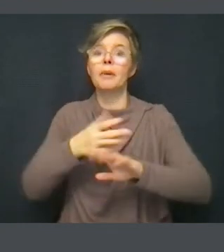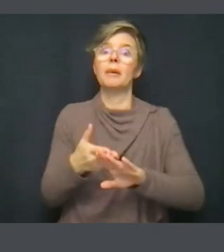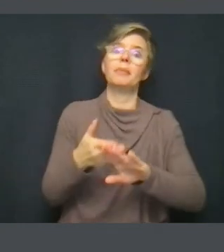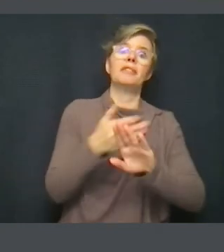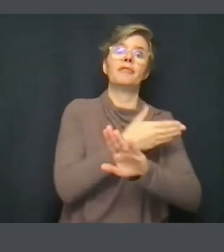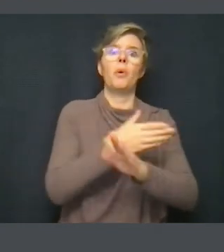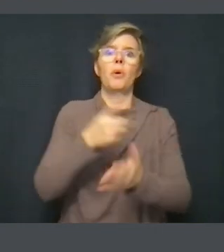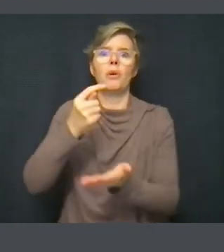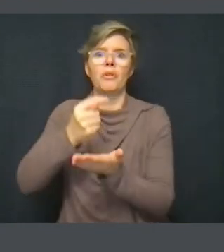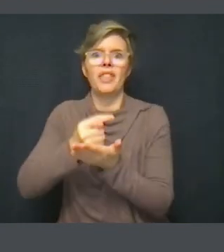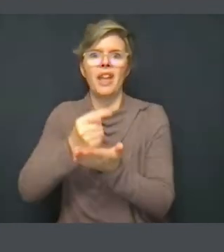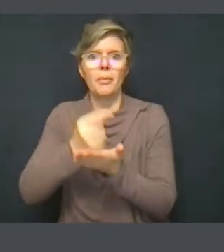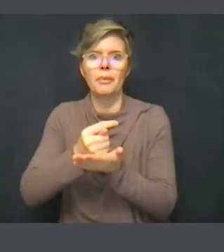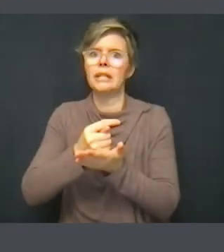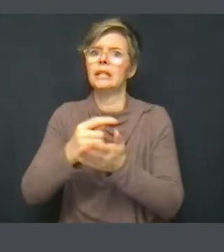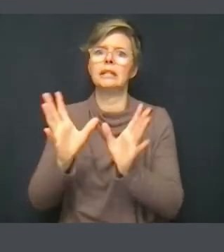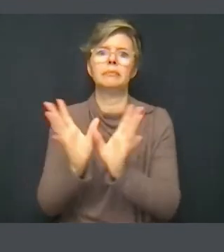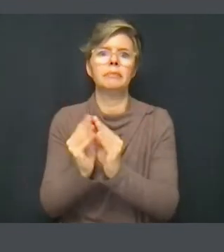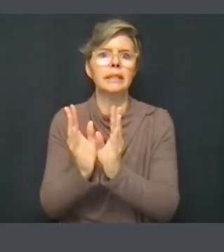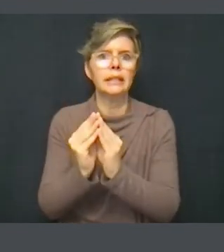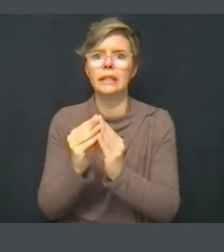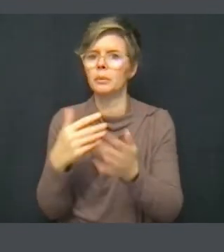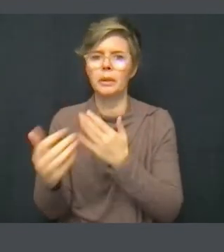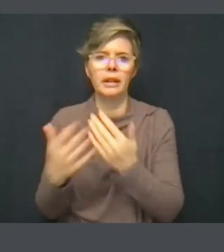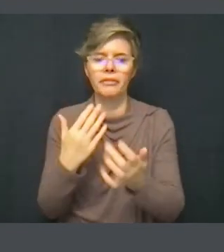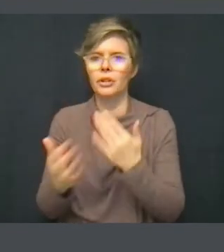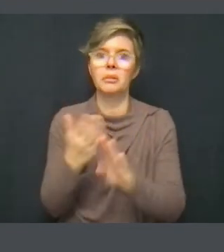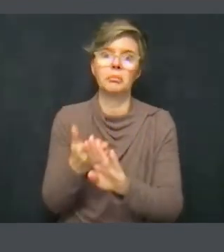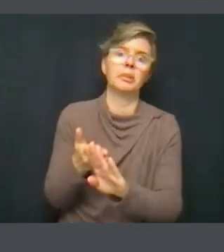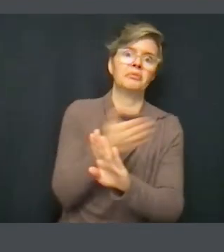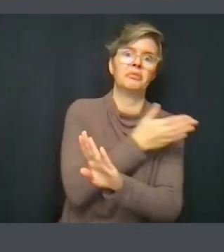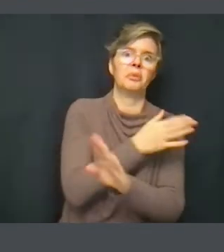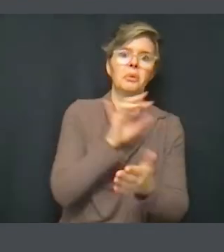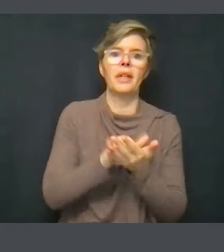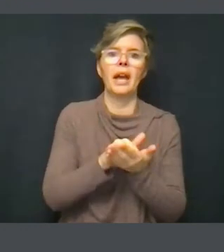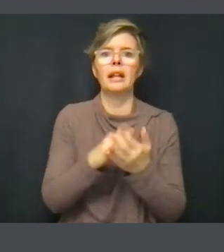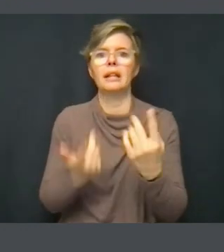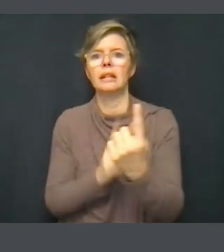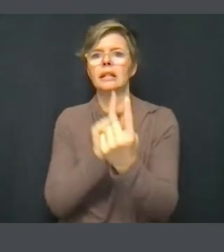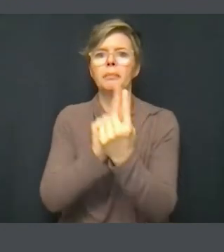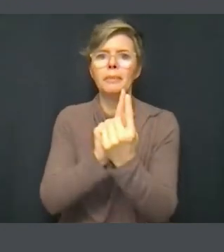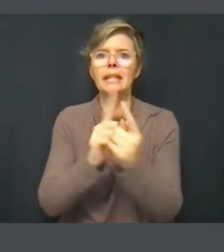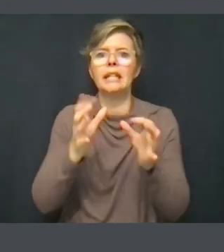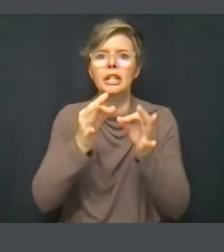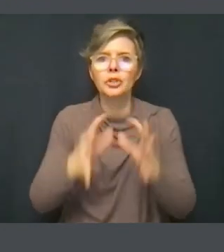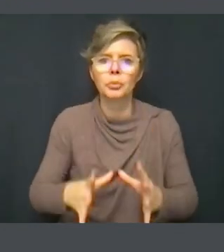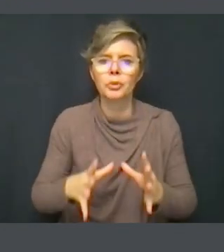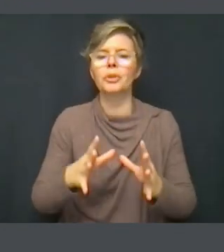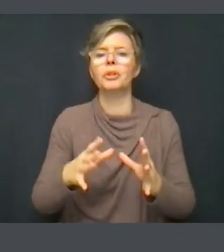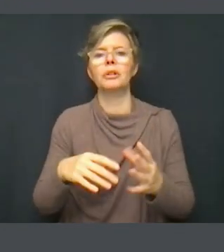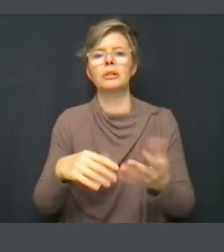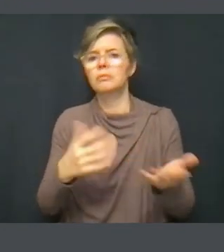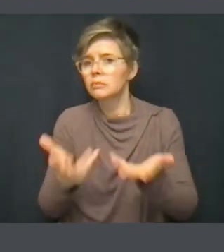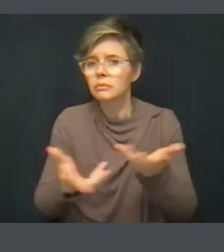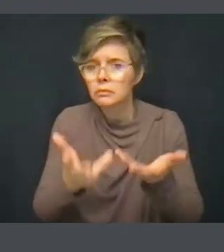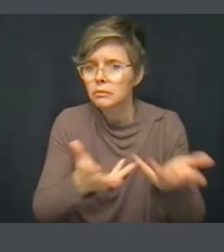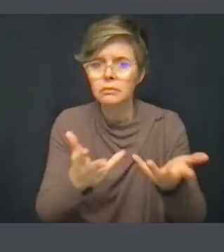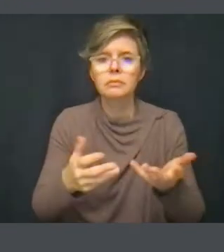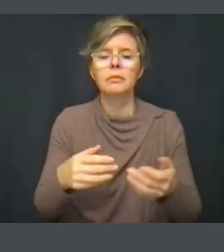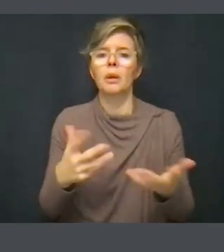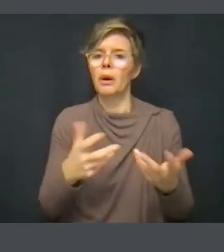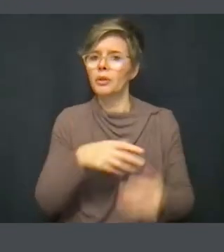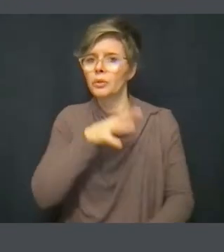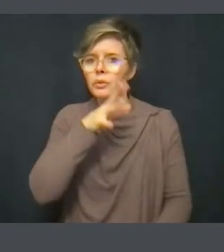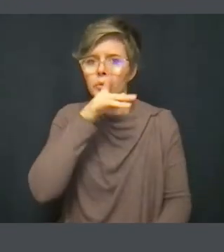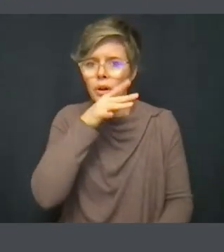and you can do this at the beginning of the week or what have you, you want to be able to meet with your interpreter and talk about, these are the kinds of things I'm going to work on today. These are the goals